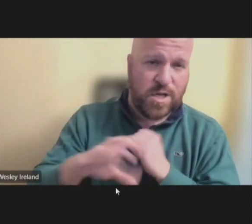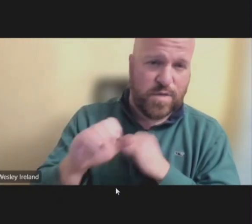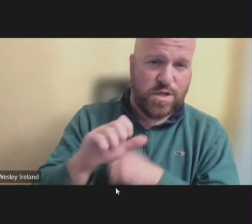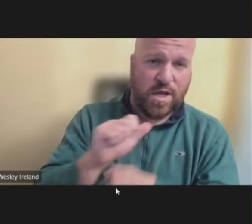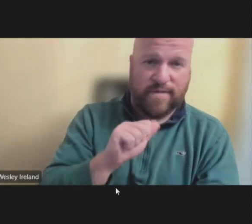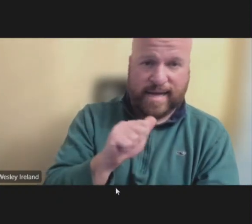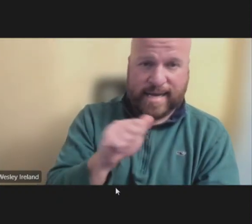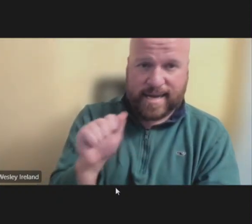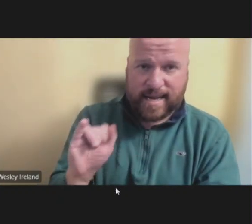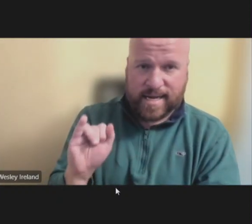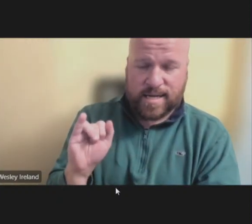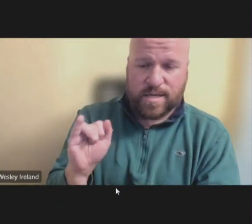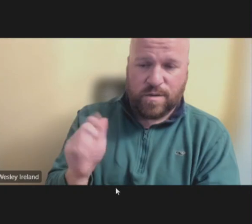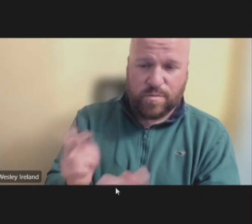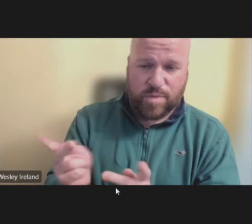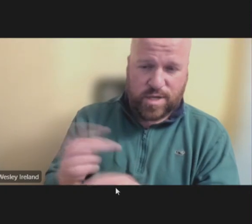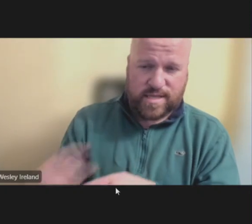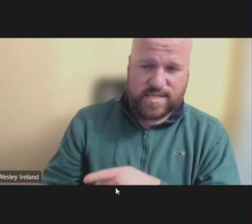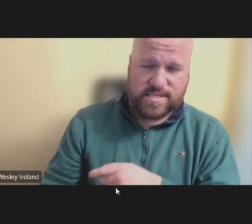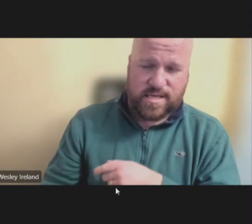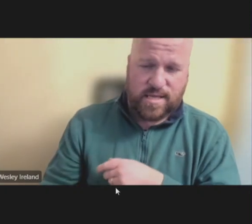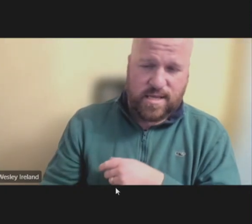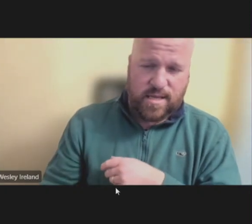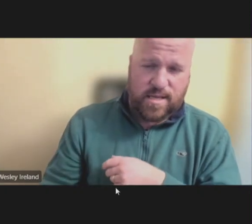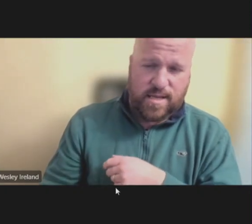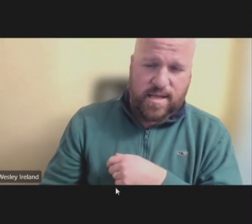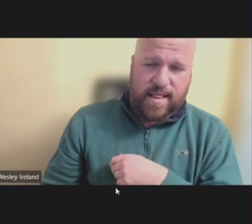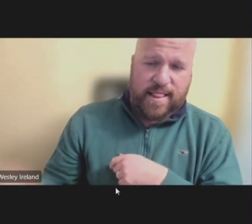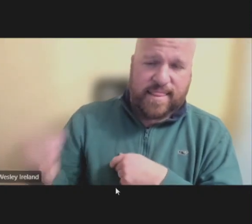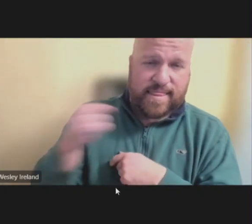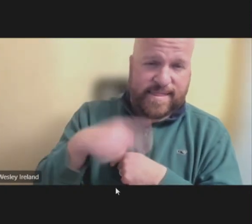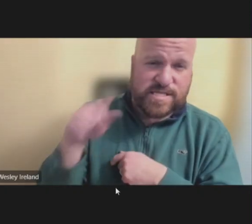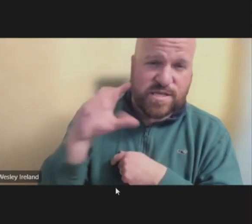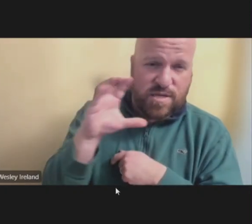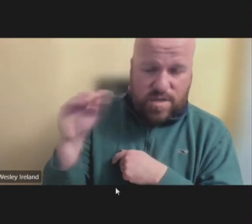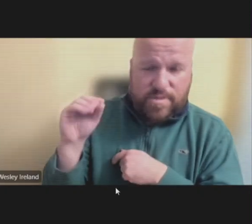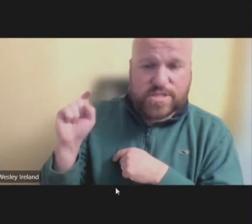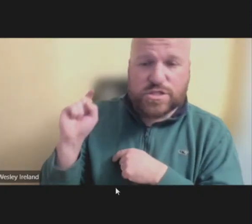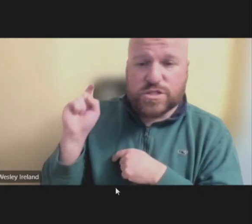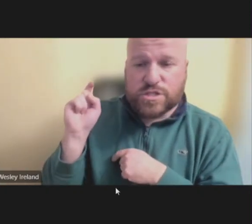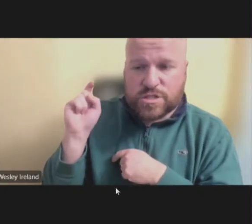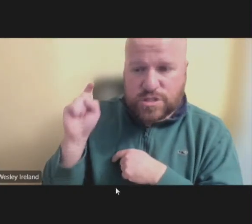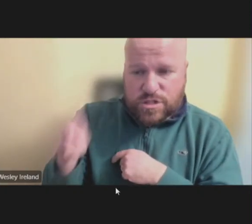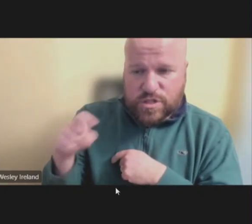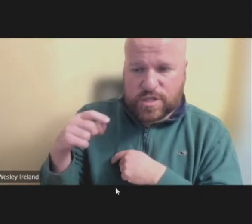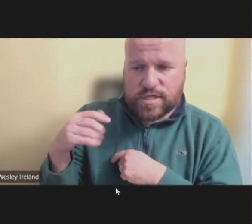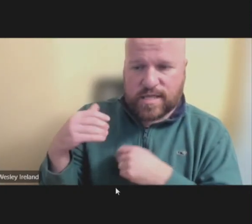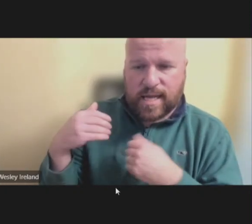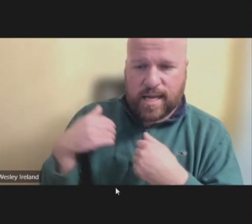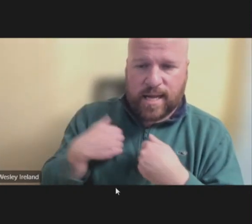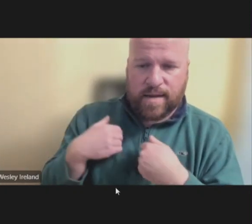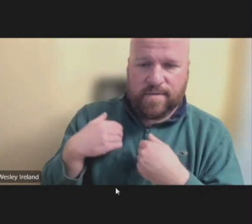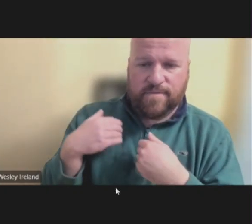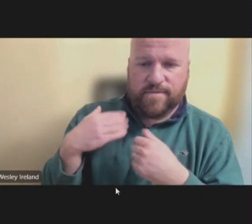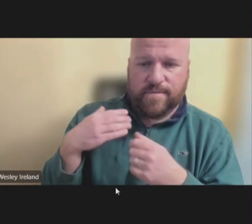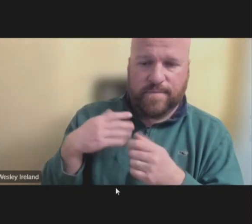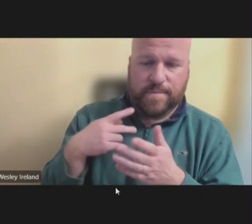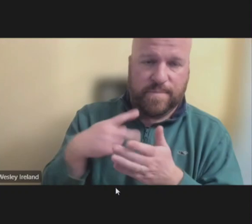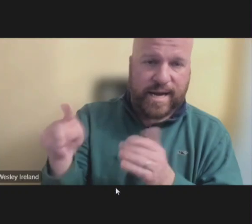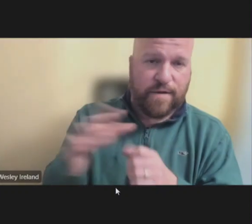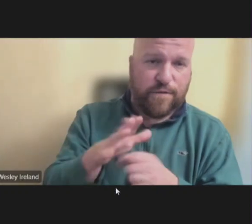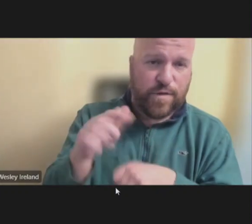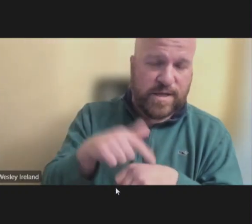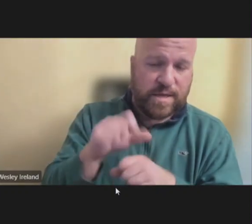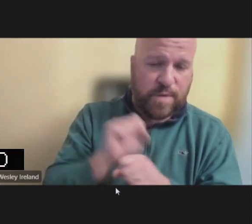So for inclusivity and access needs in planning and development and commercialization of these products, the companies should